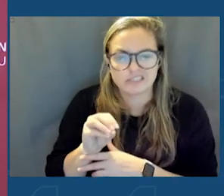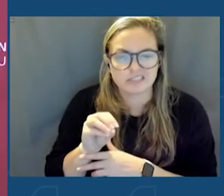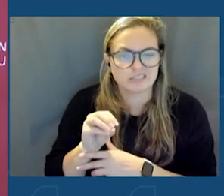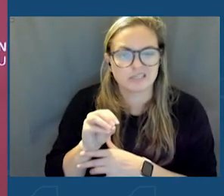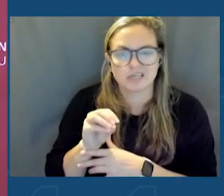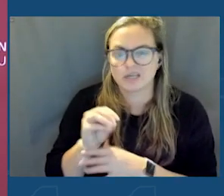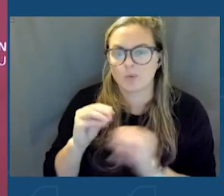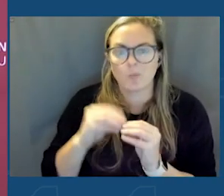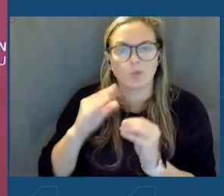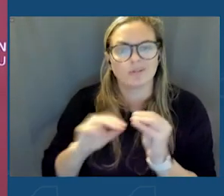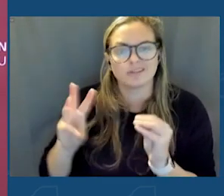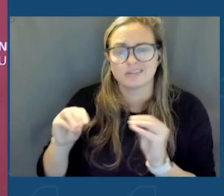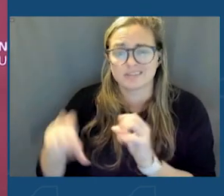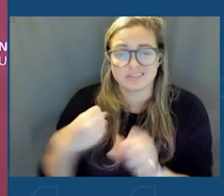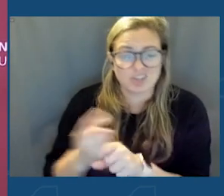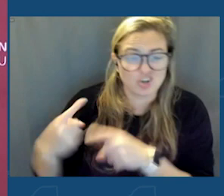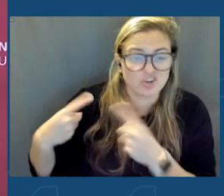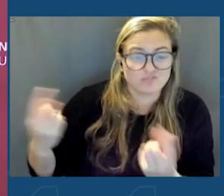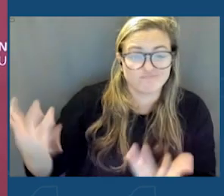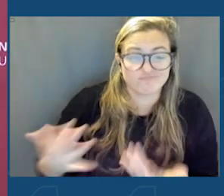years.